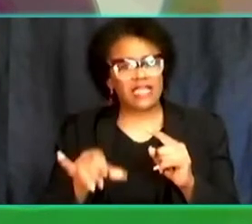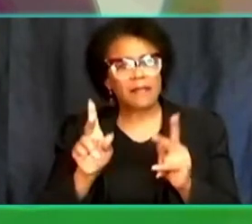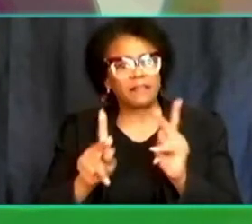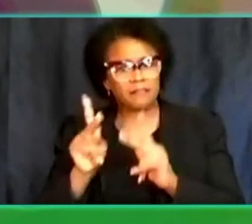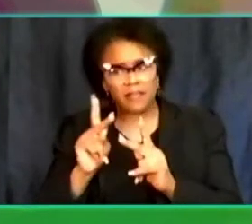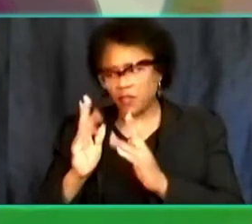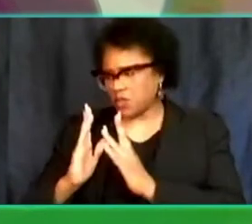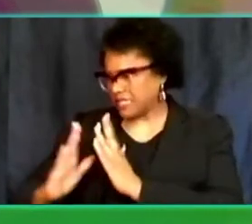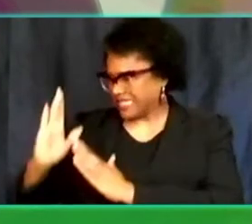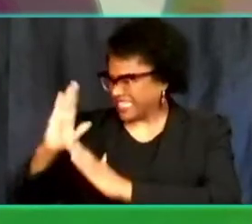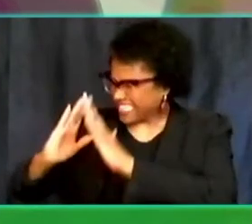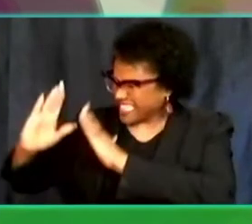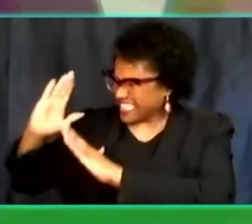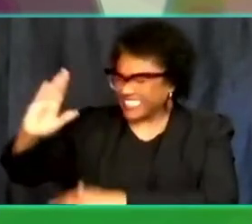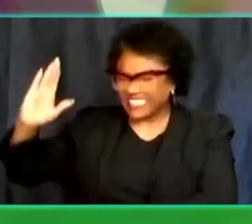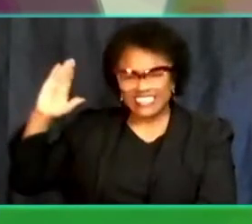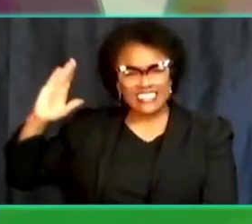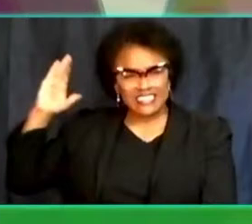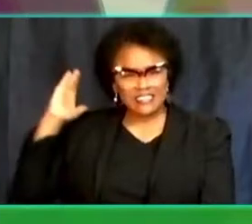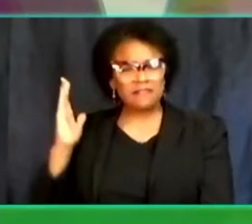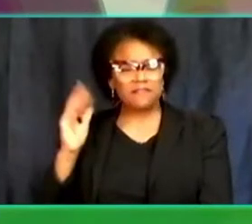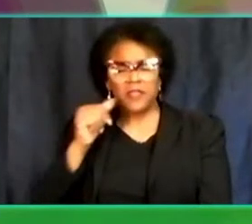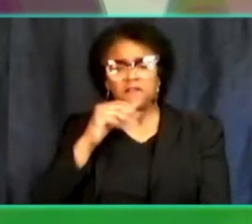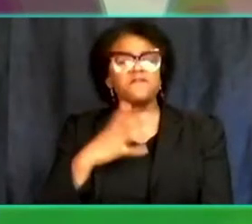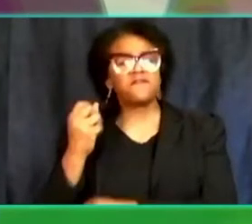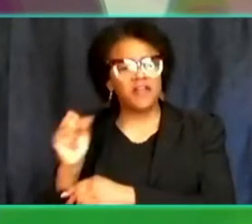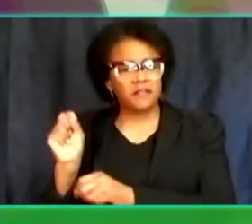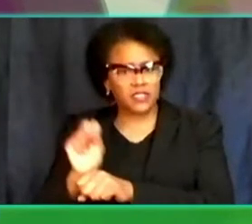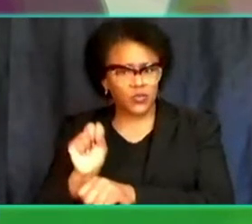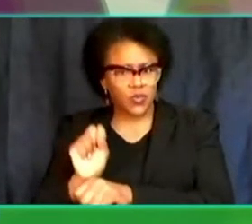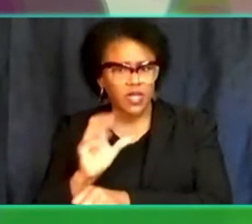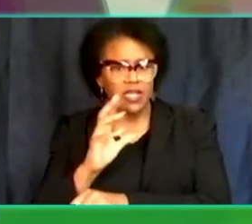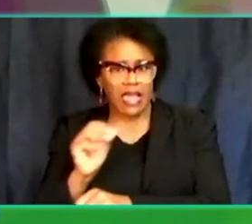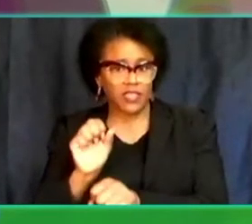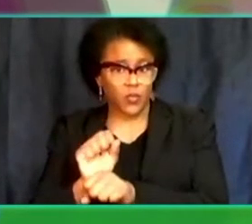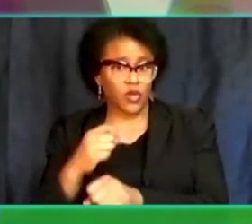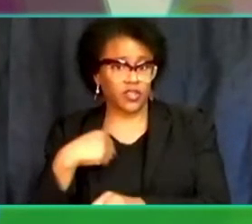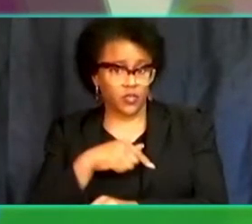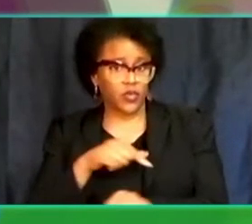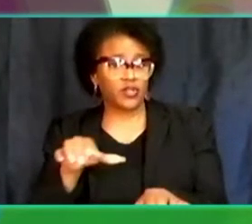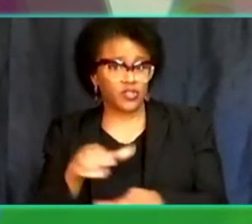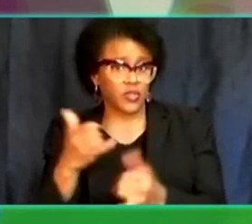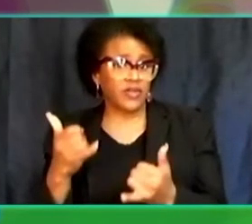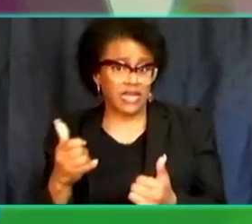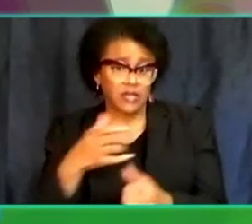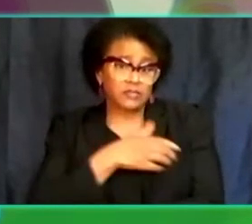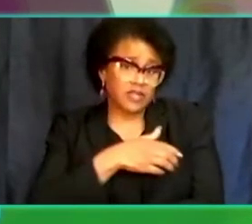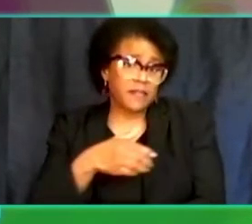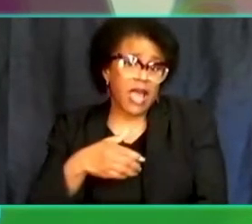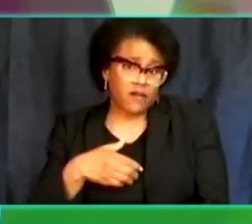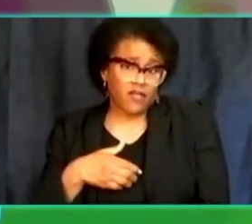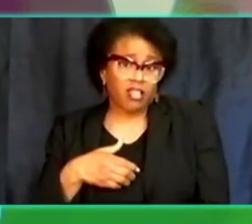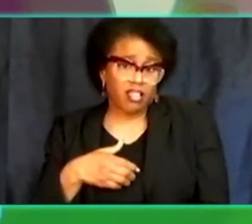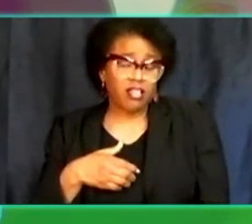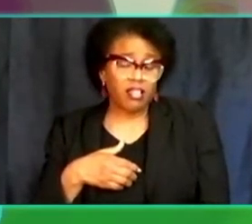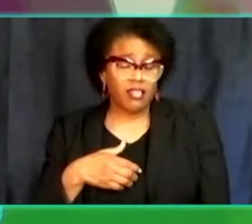us with feminist work and with this work that we're doing is pretty powerful. And to be able to stand in